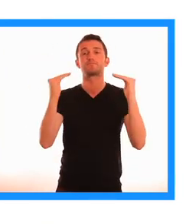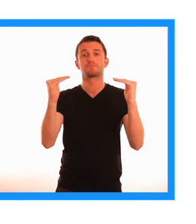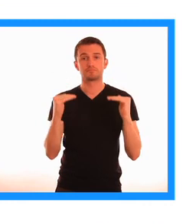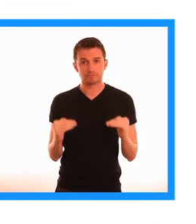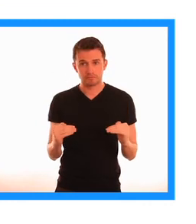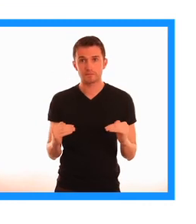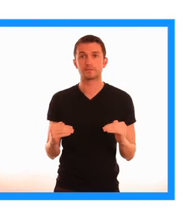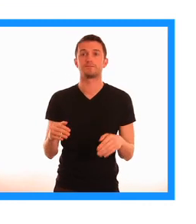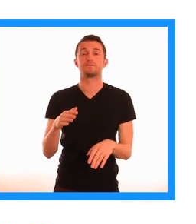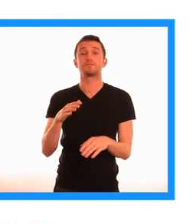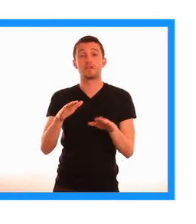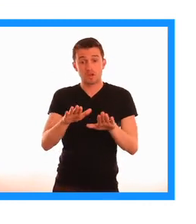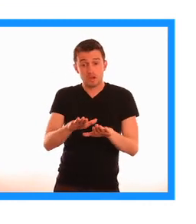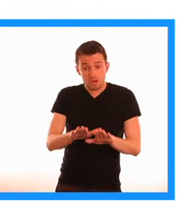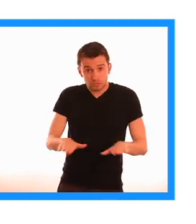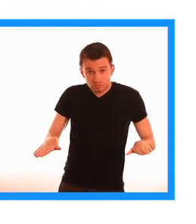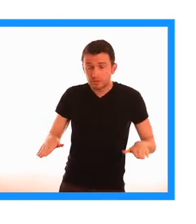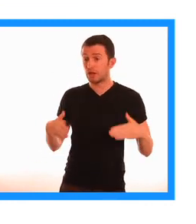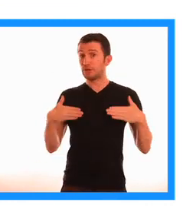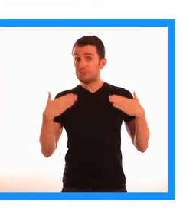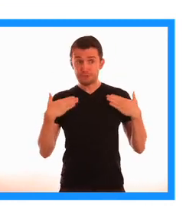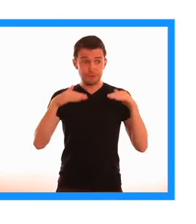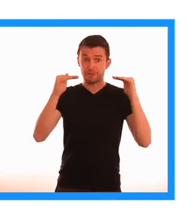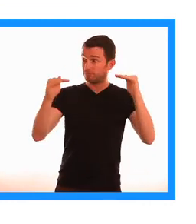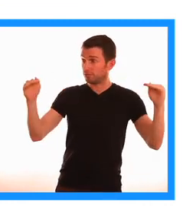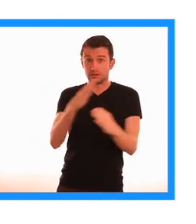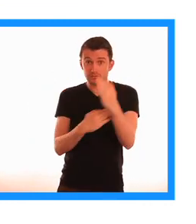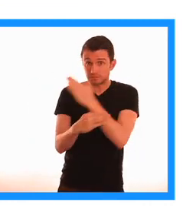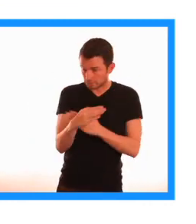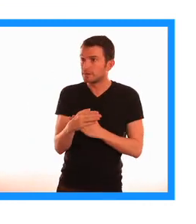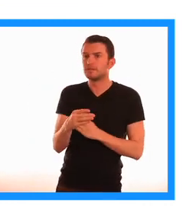Involve children and adolescents with disabilities in making decisions that affect them.